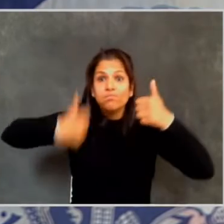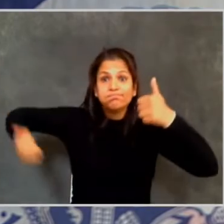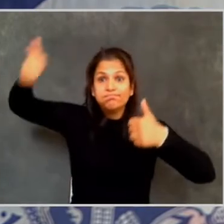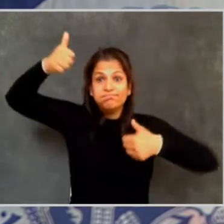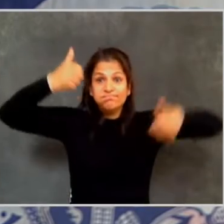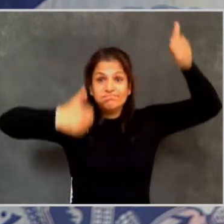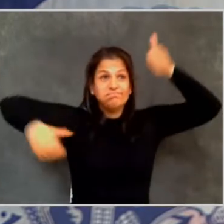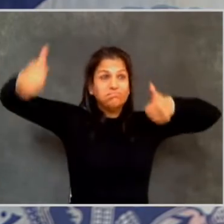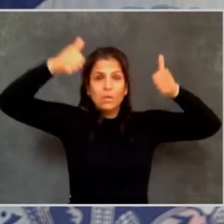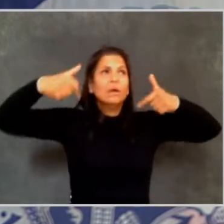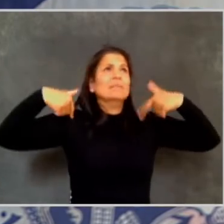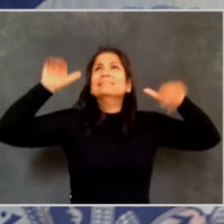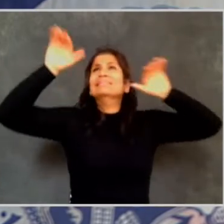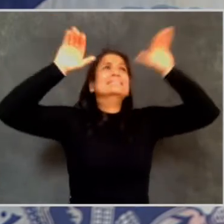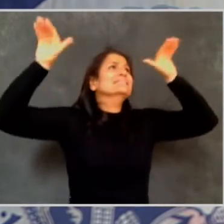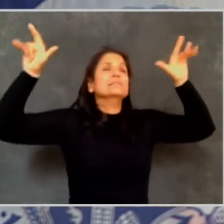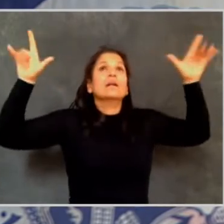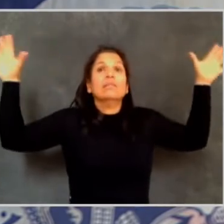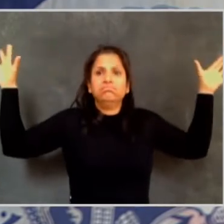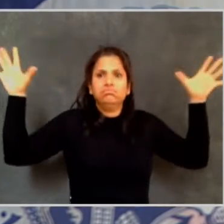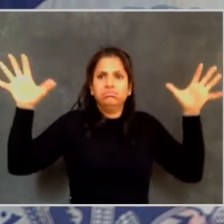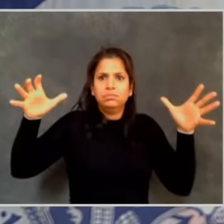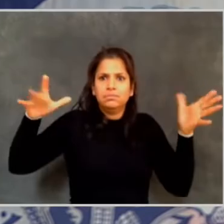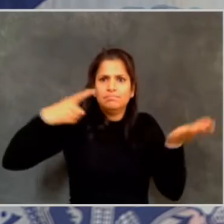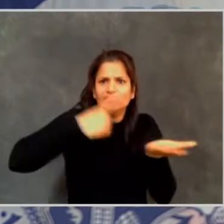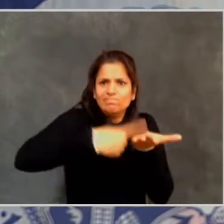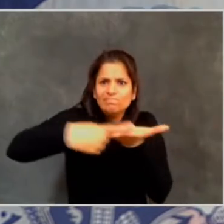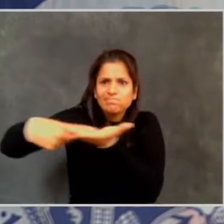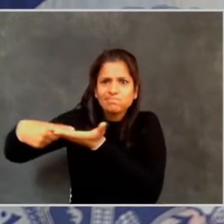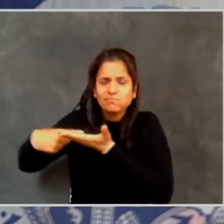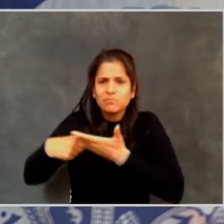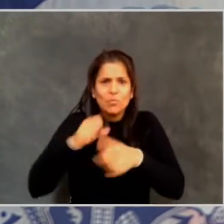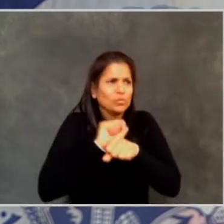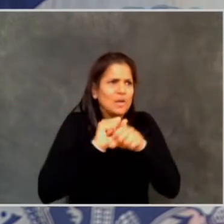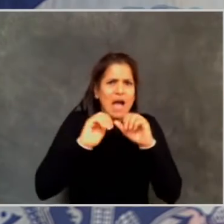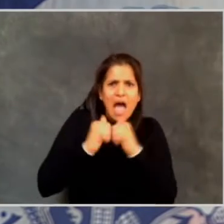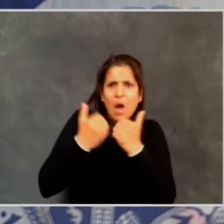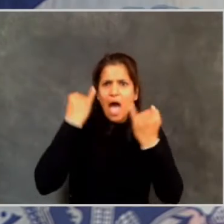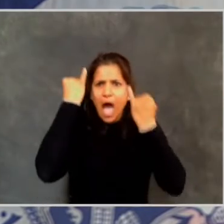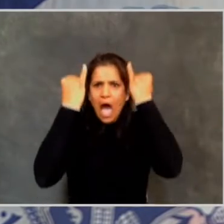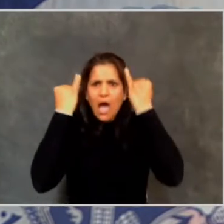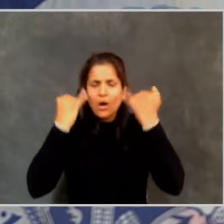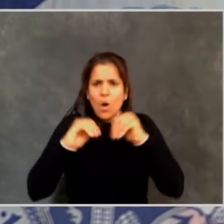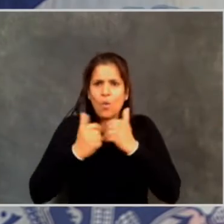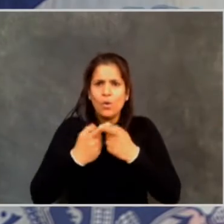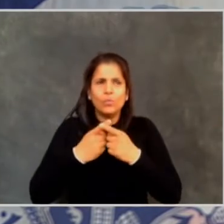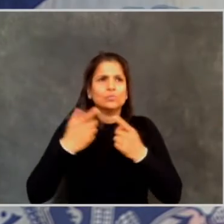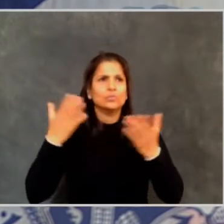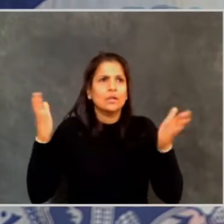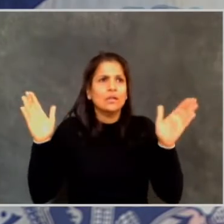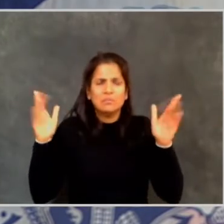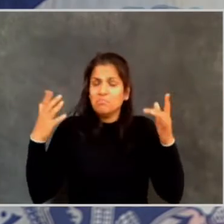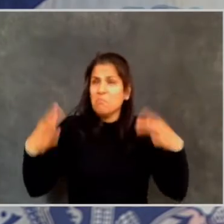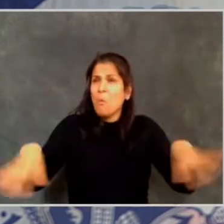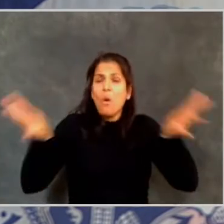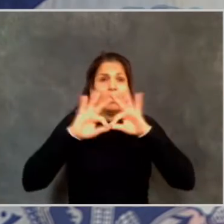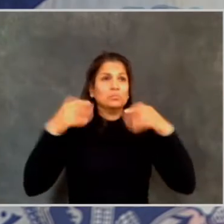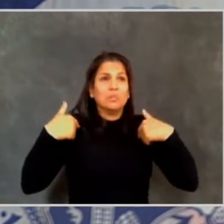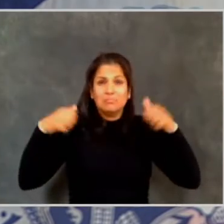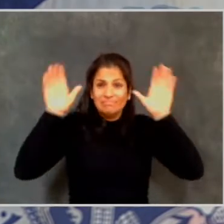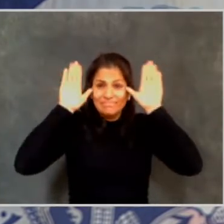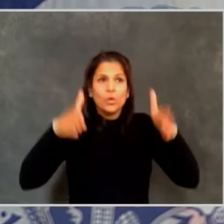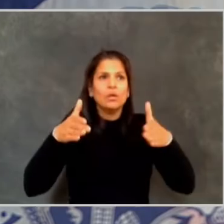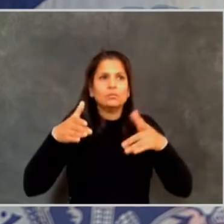them ready for what was coming. It meant a lot of public education, which we were doing constantly, and Dr. Barbeau has led the way on in